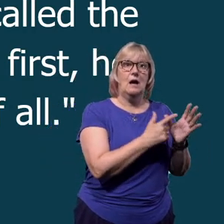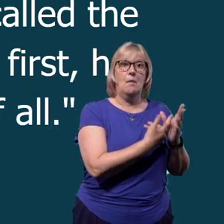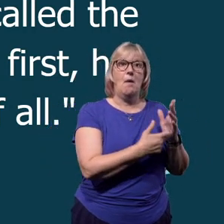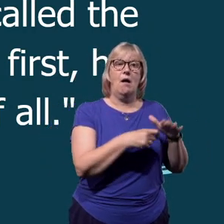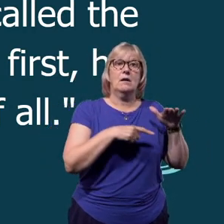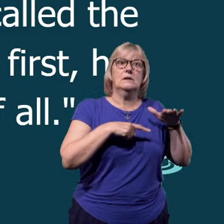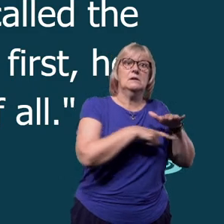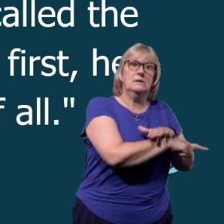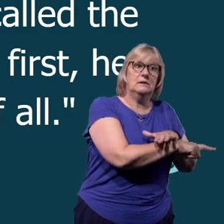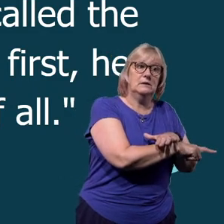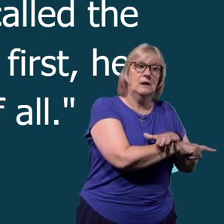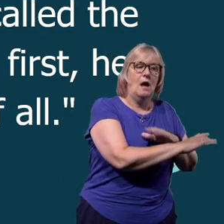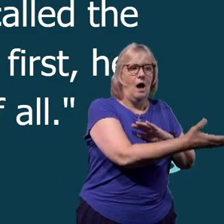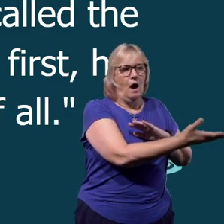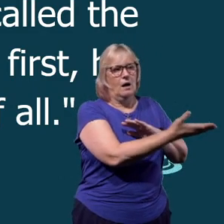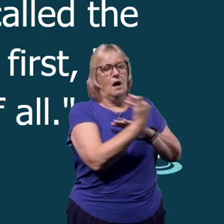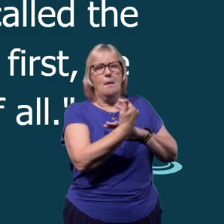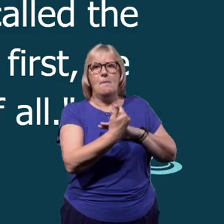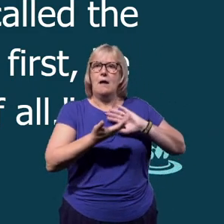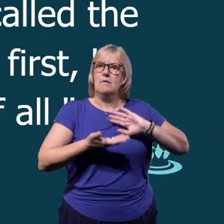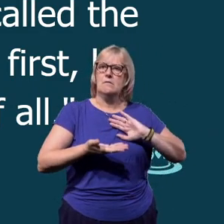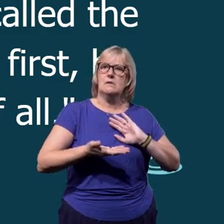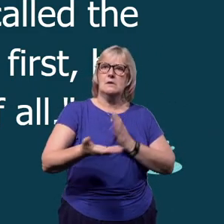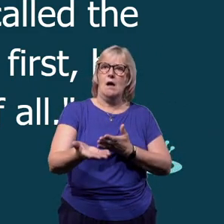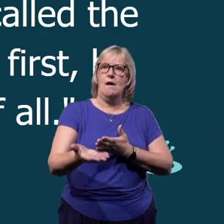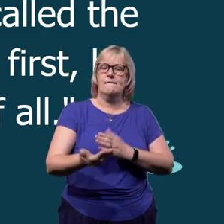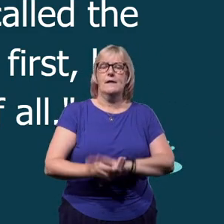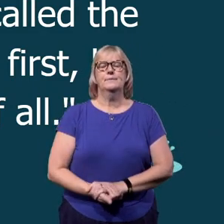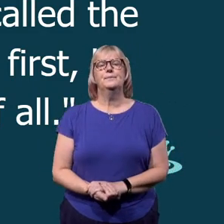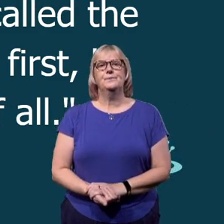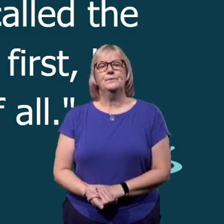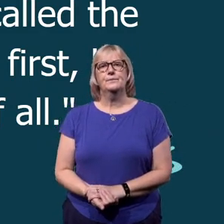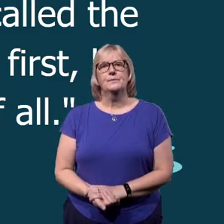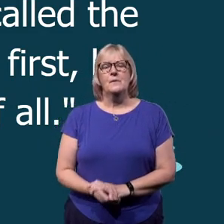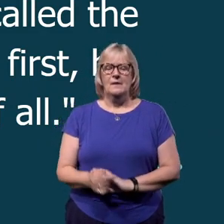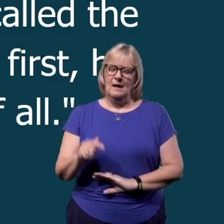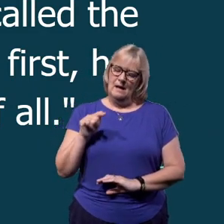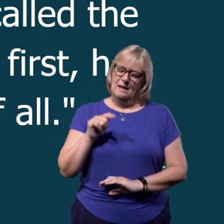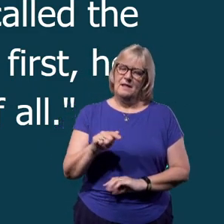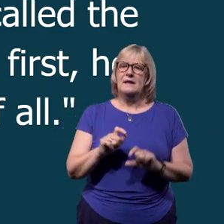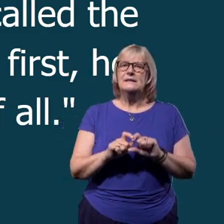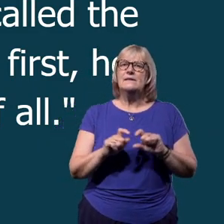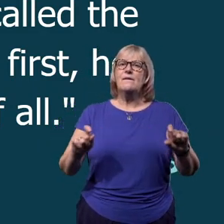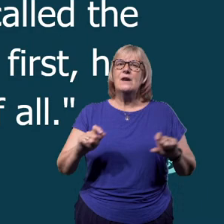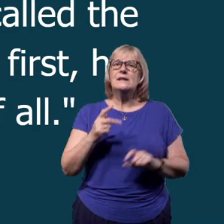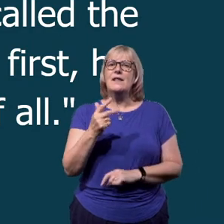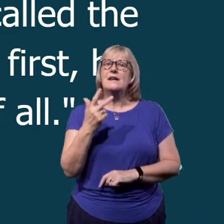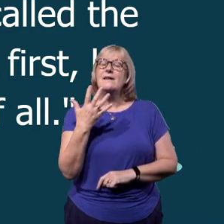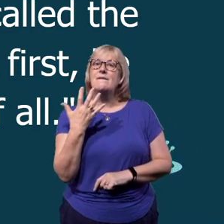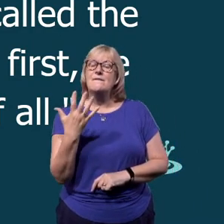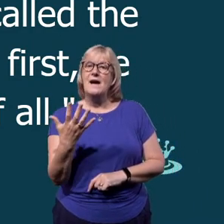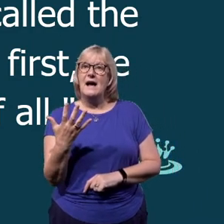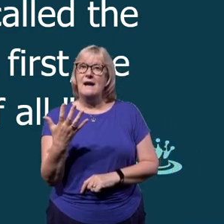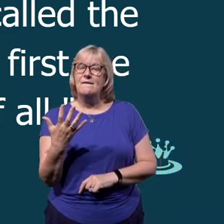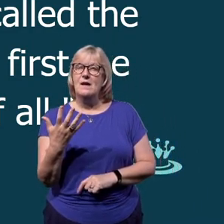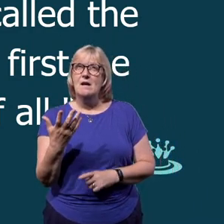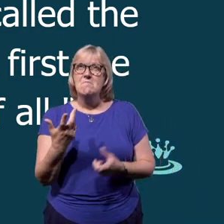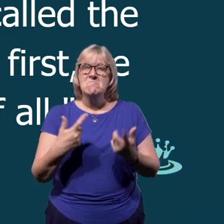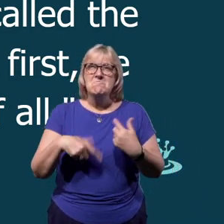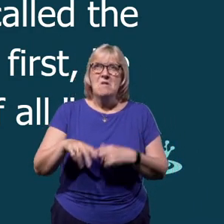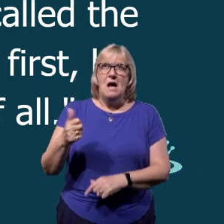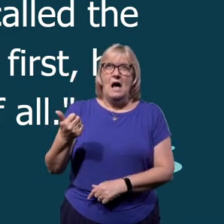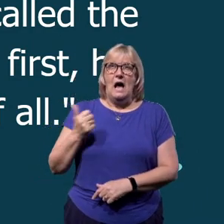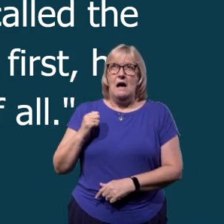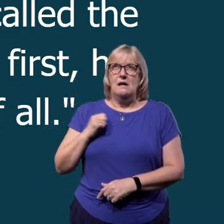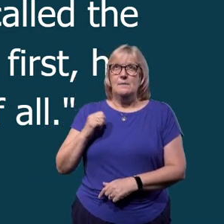servant. So it was incredibly important to him. And this verse, verse 35, reverses all our expectation